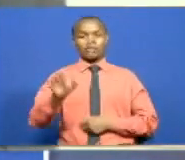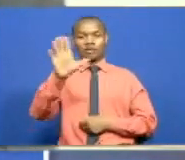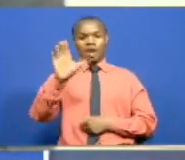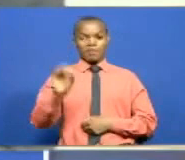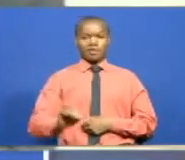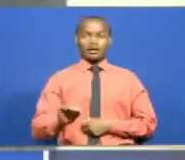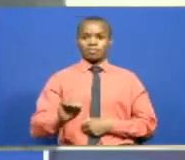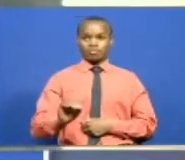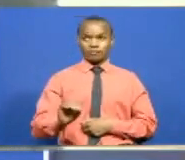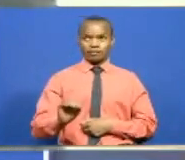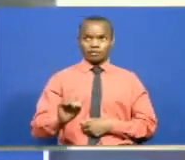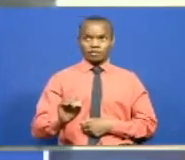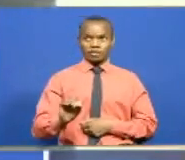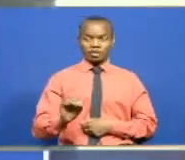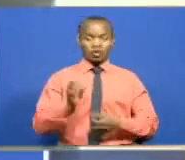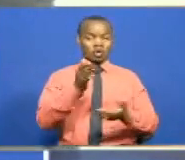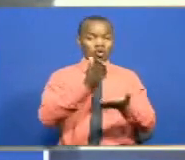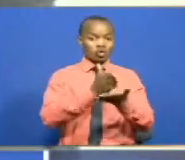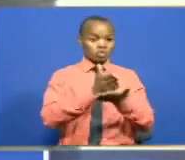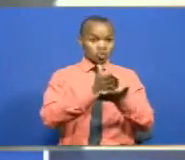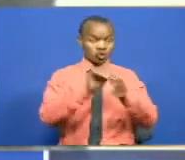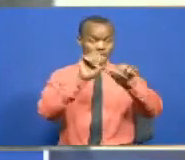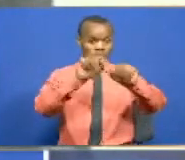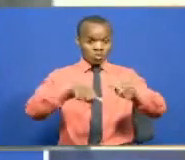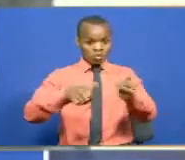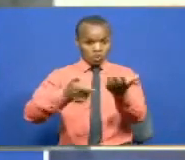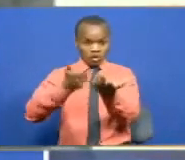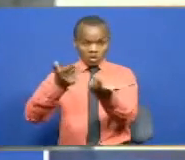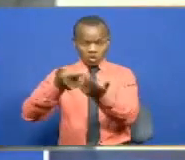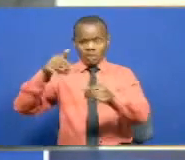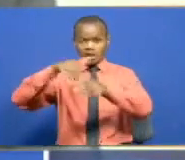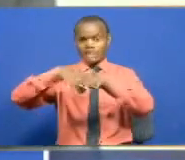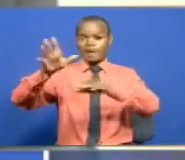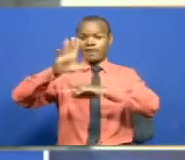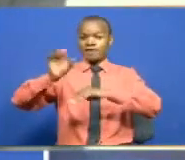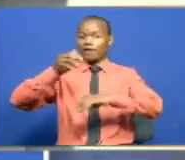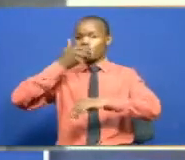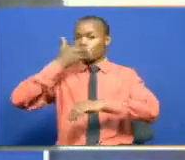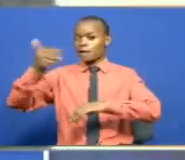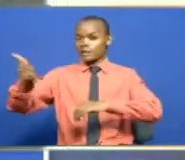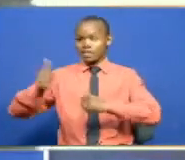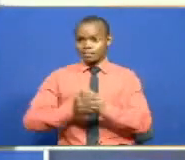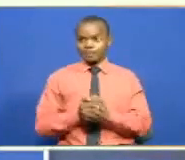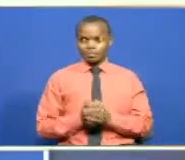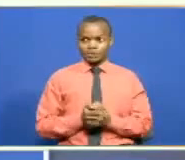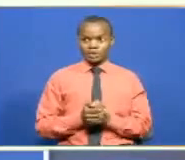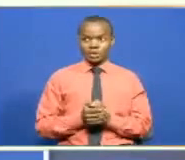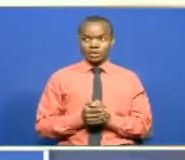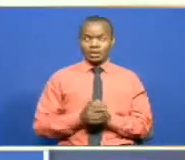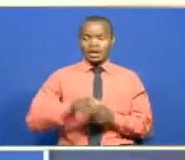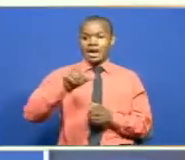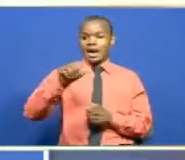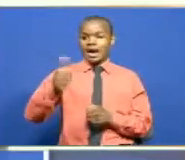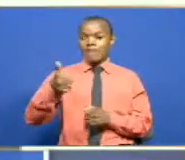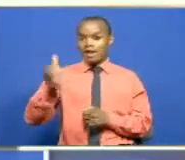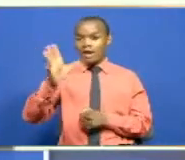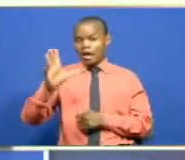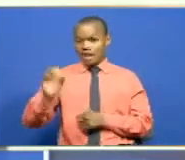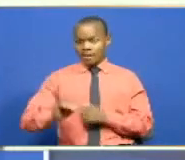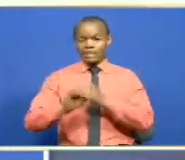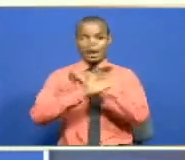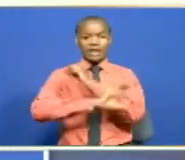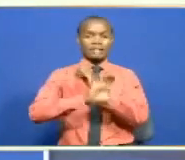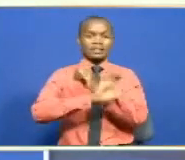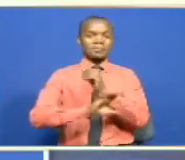lot, and they can stand to be counted in Africa. The rest of Africa is